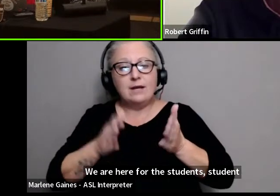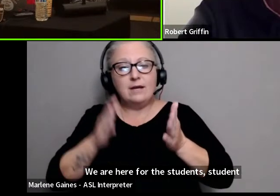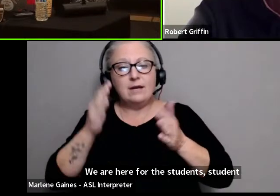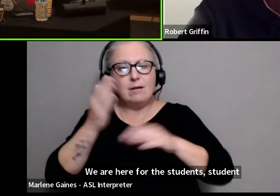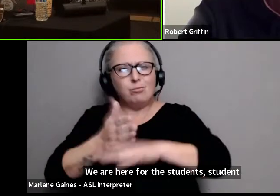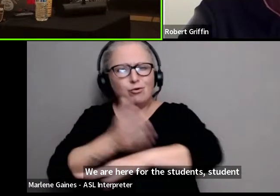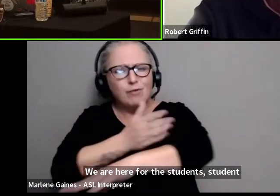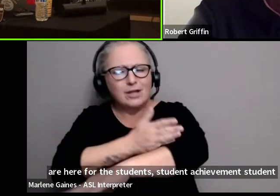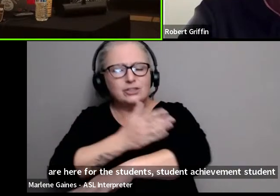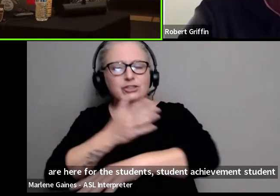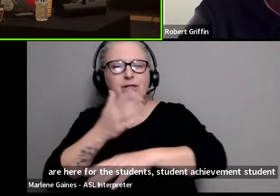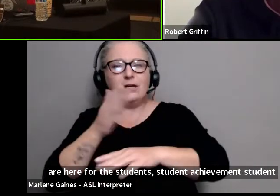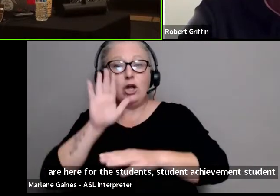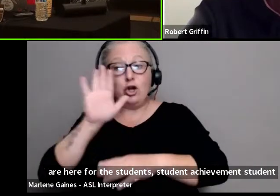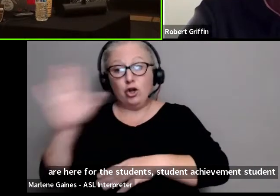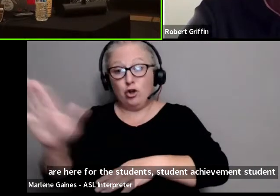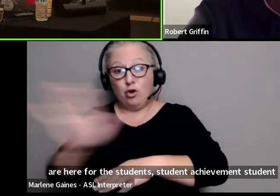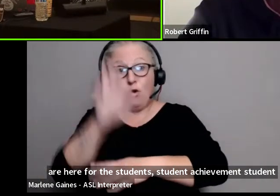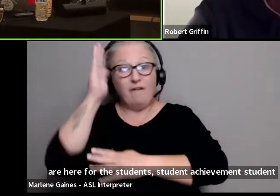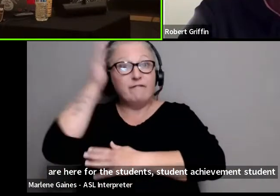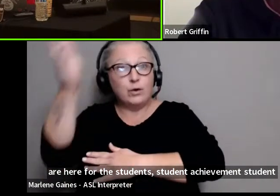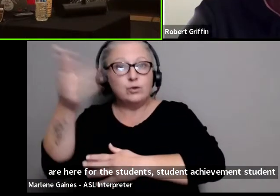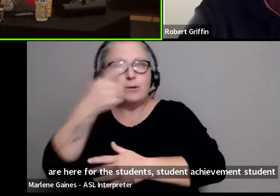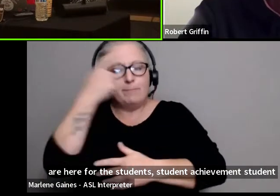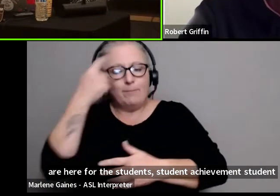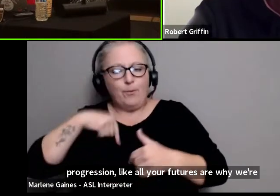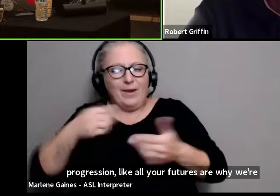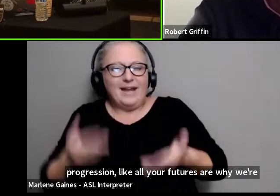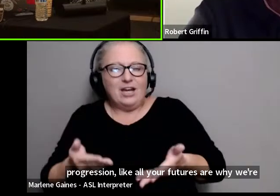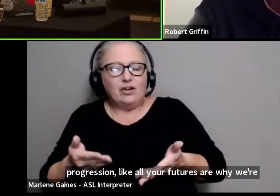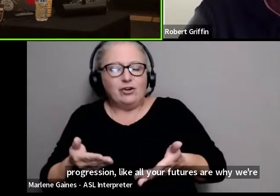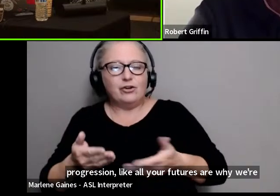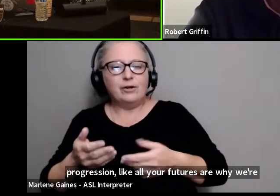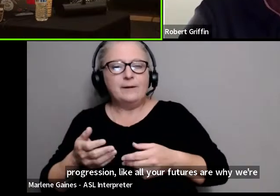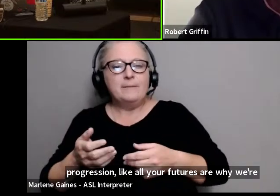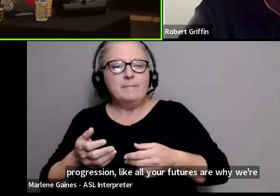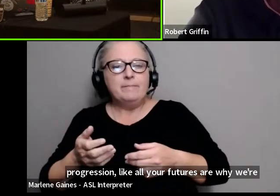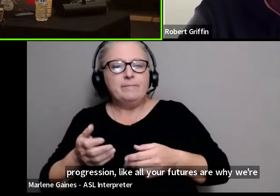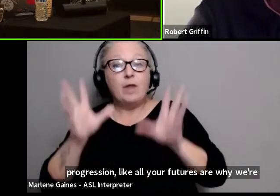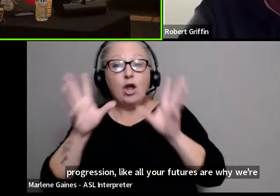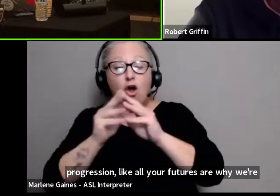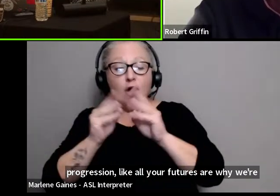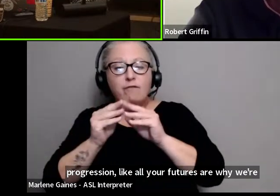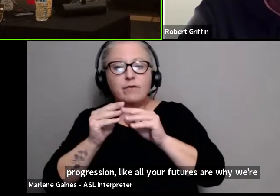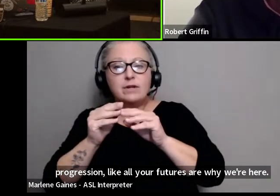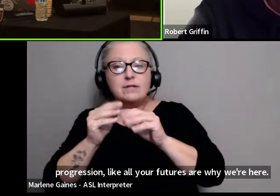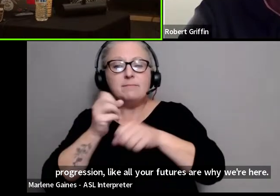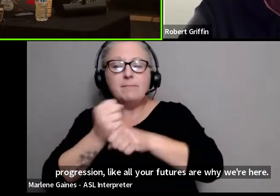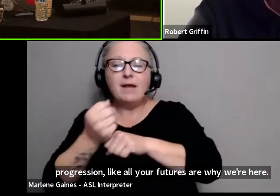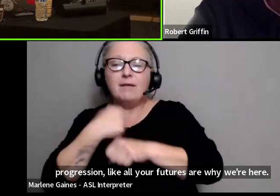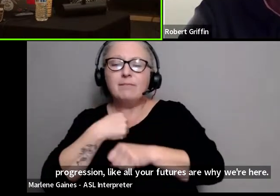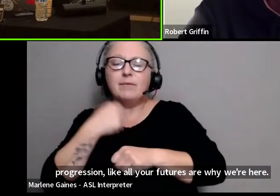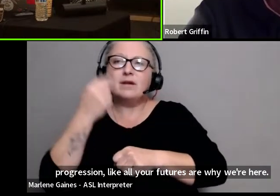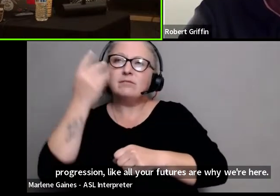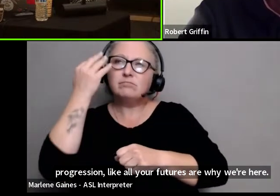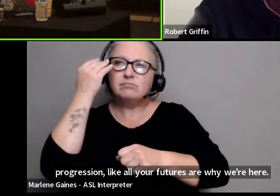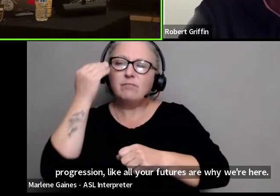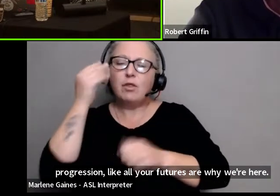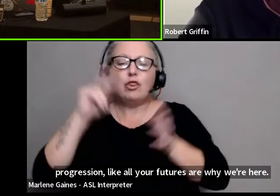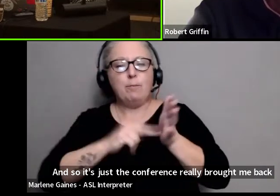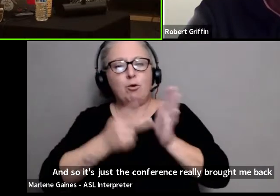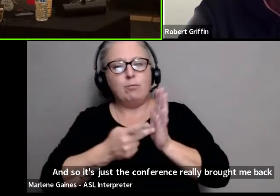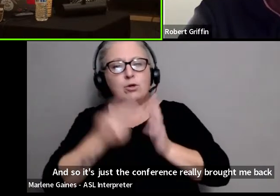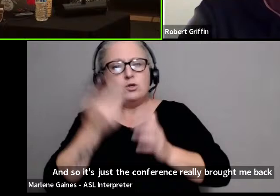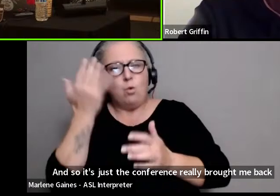progression, like all your futures are why we're here. And so it's just the conference really brought me back to the purpose of